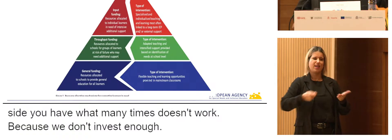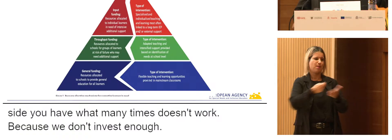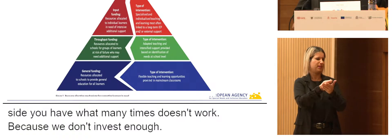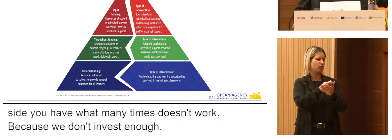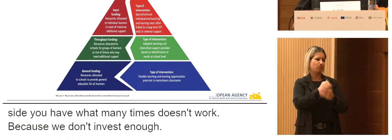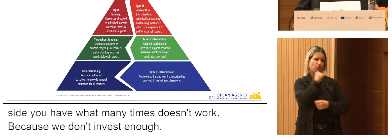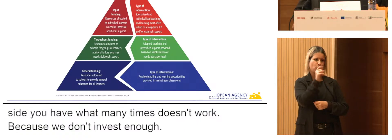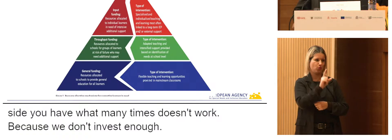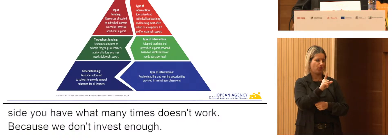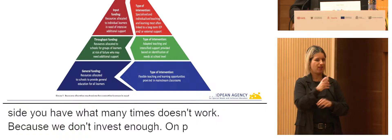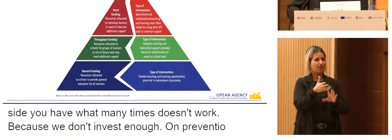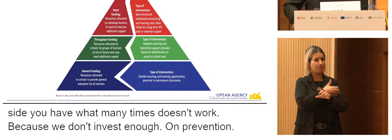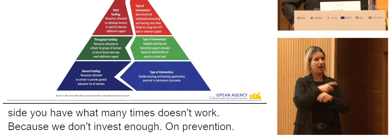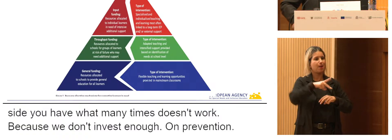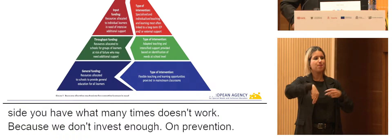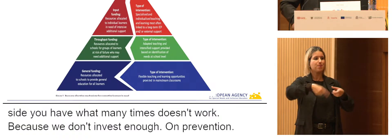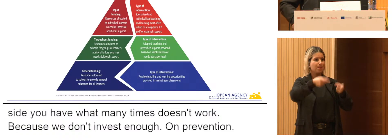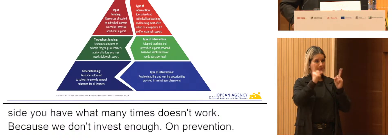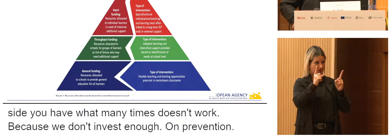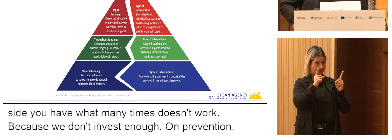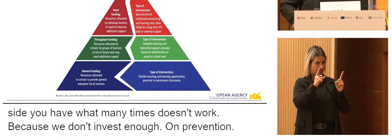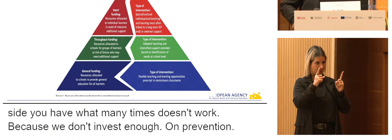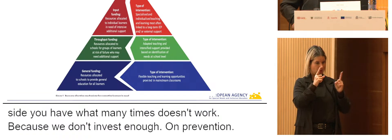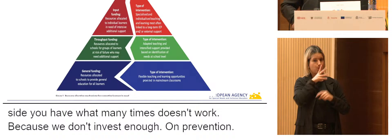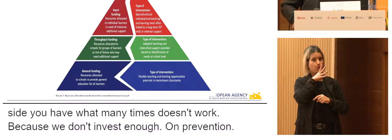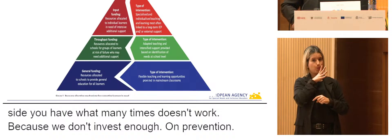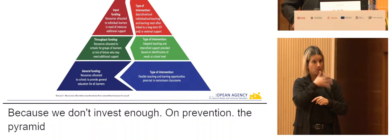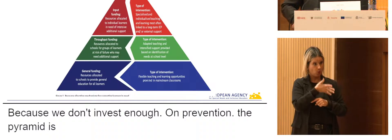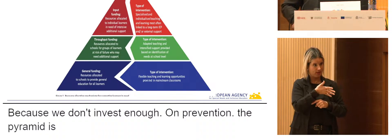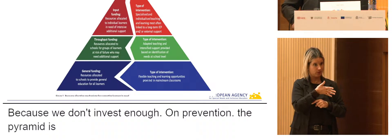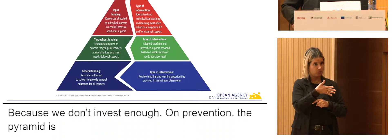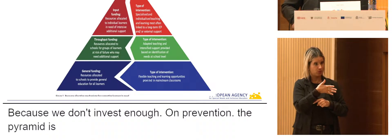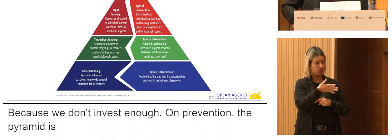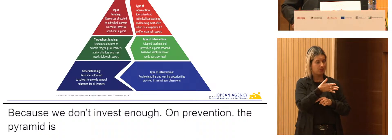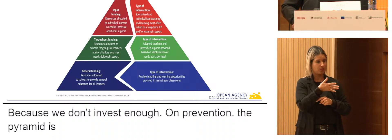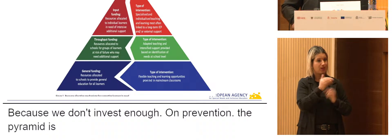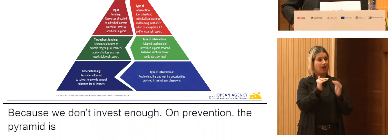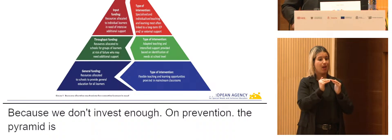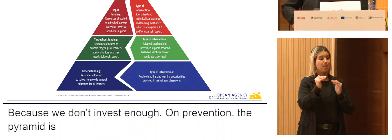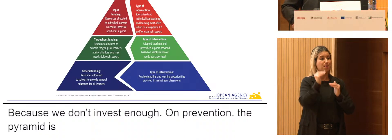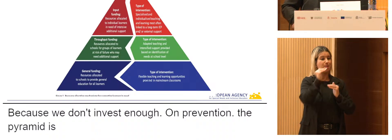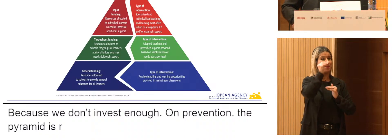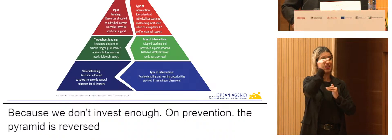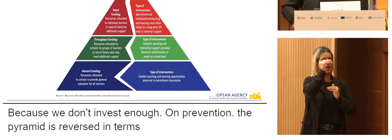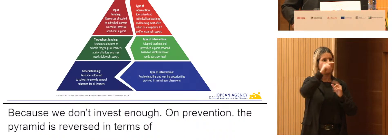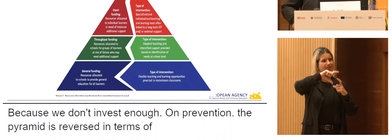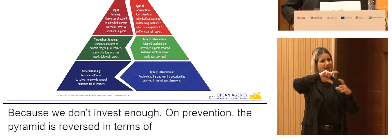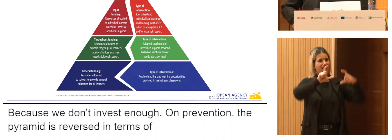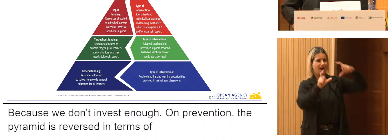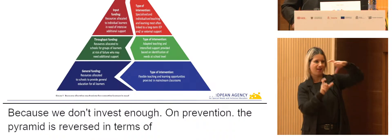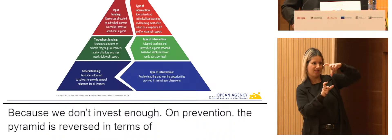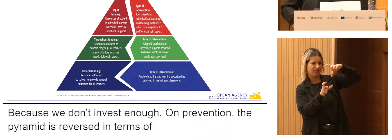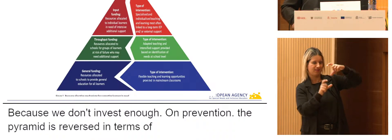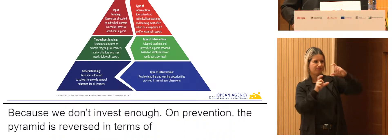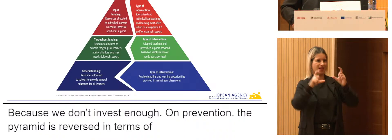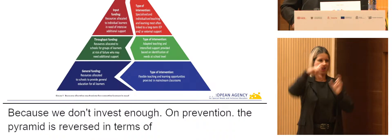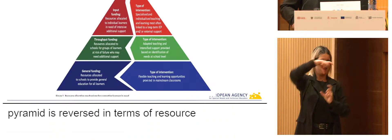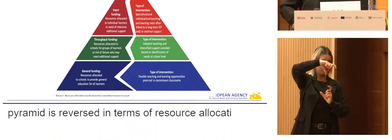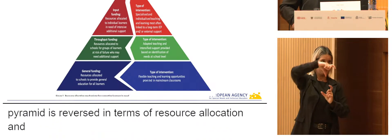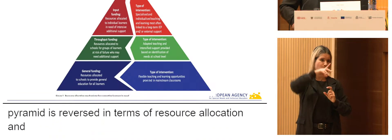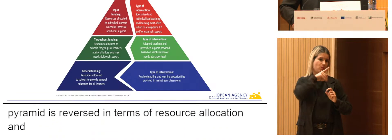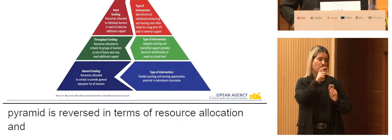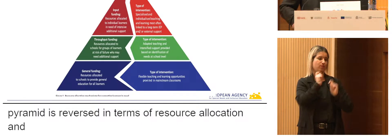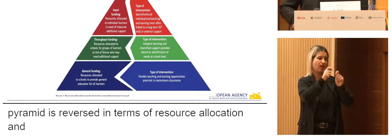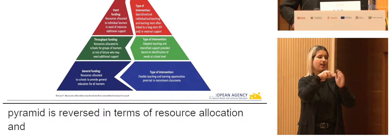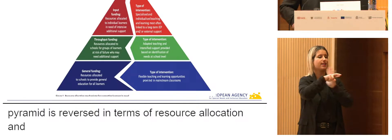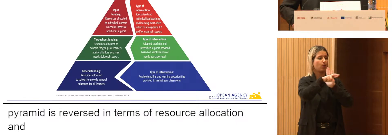prevention, the pyramid is reversed in terms of resource allocation. And we end up